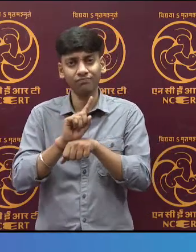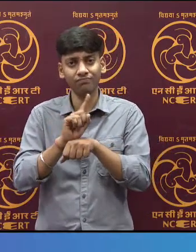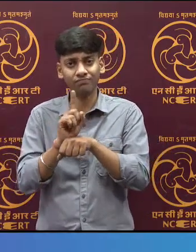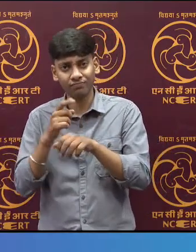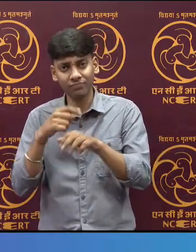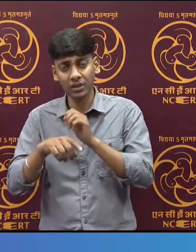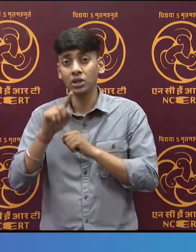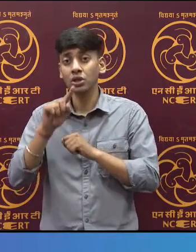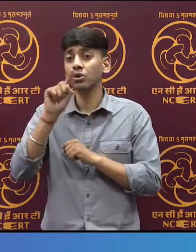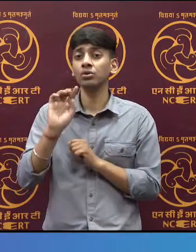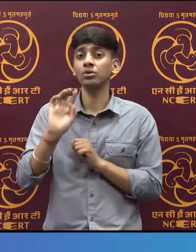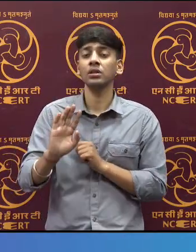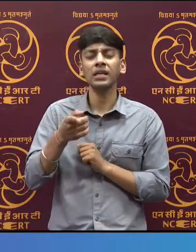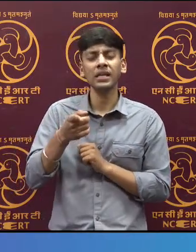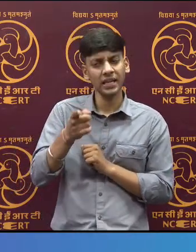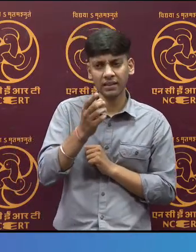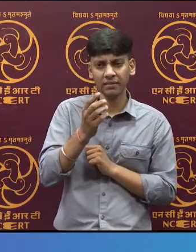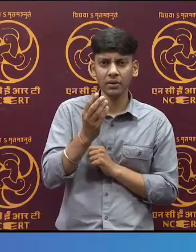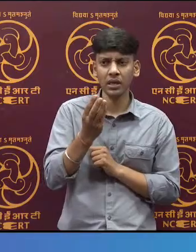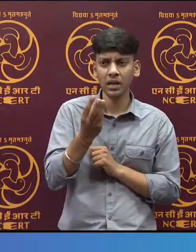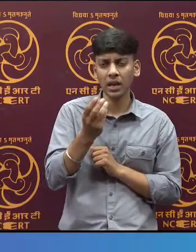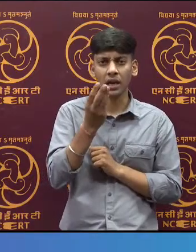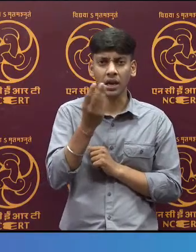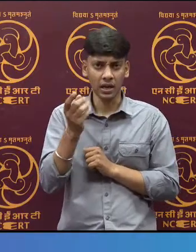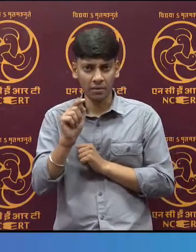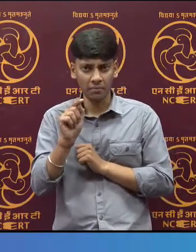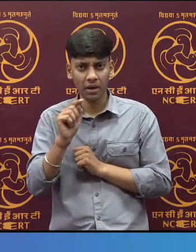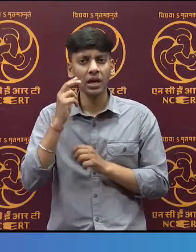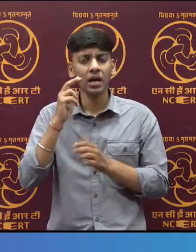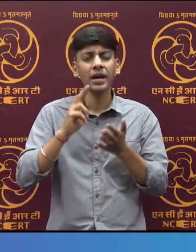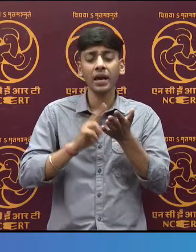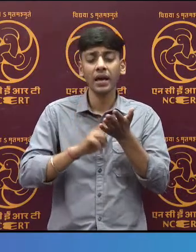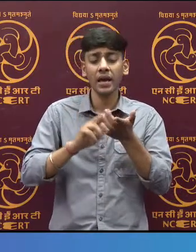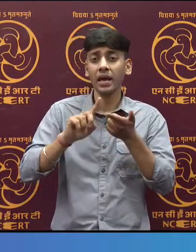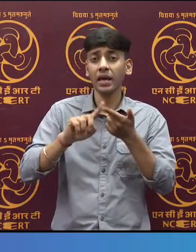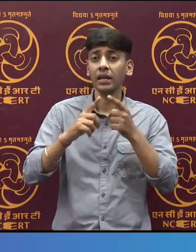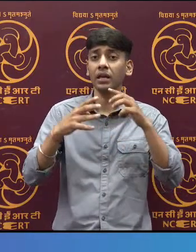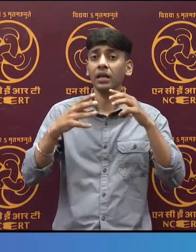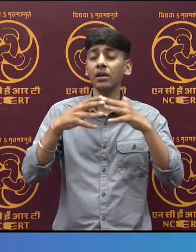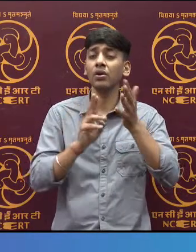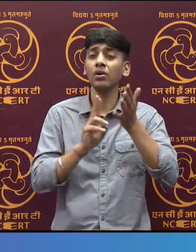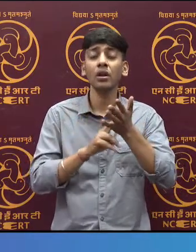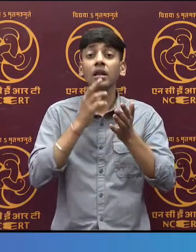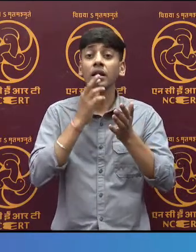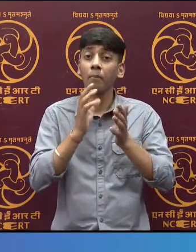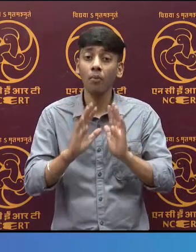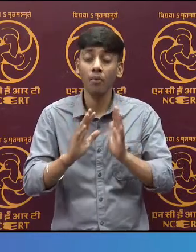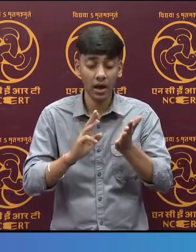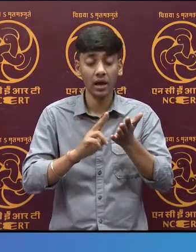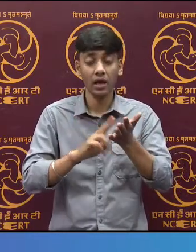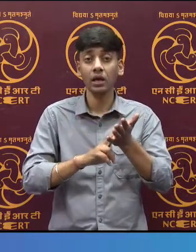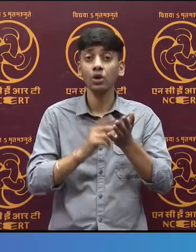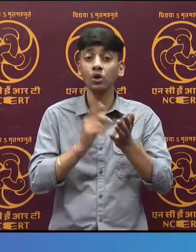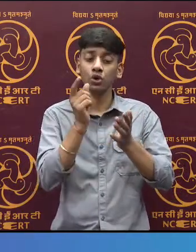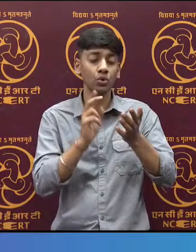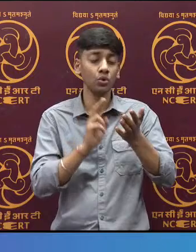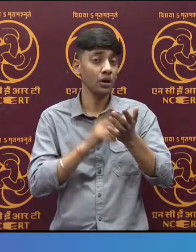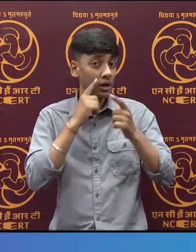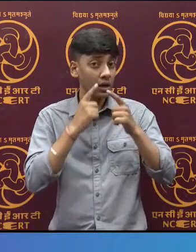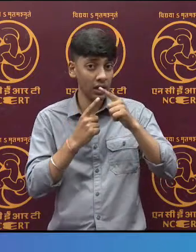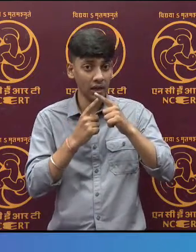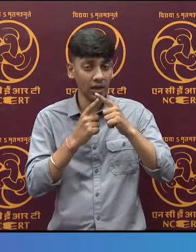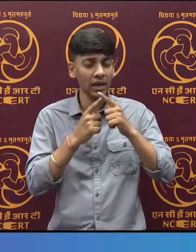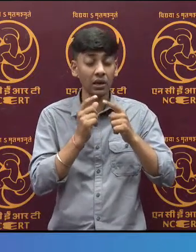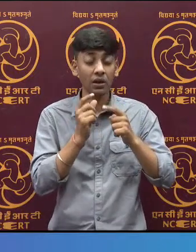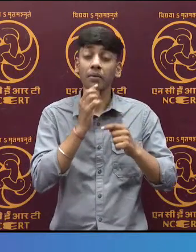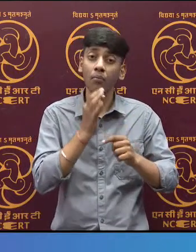what's the importance of these units, as you say, Newton meter per second square? Yes, the unit is very important because we usually follow the MK